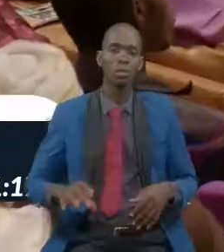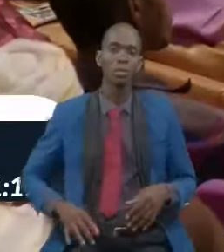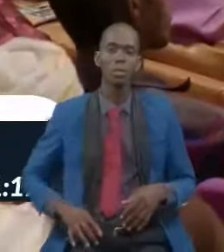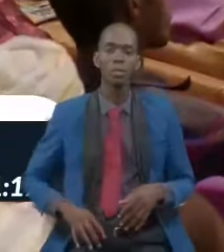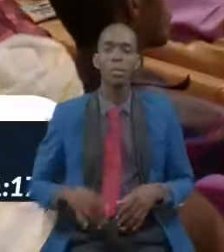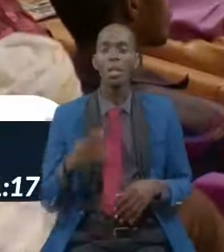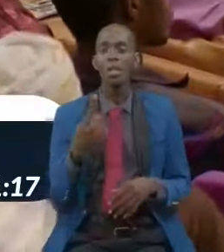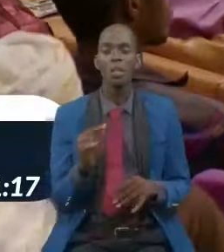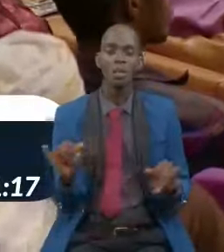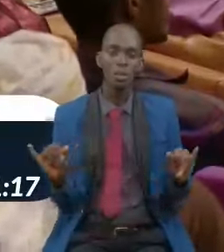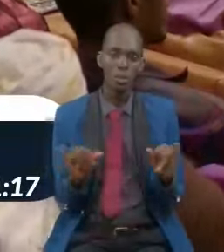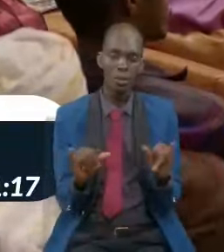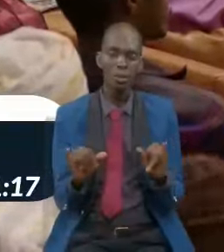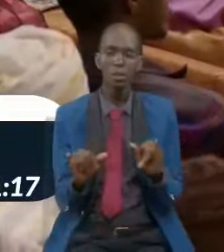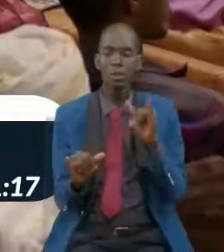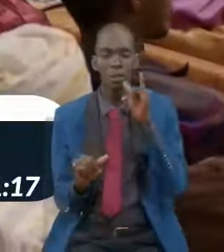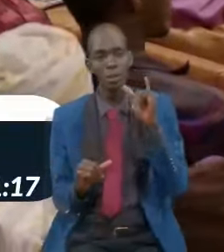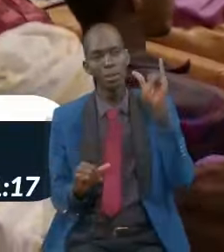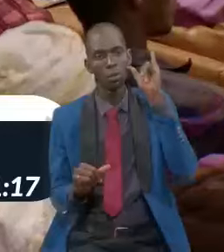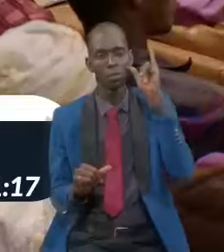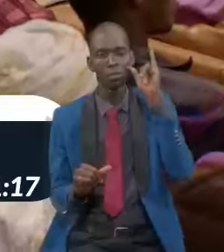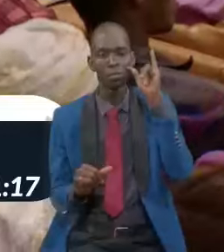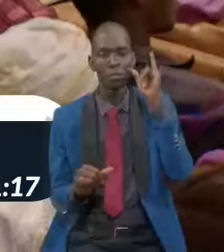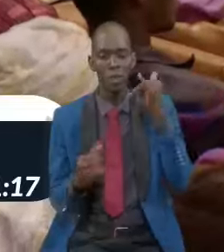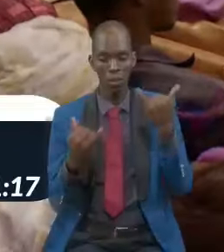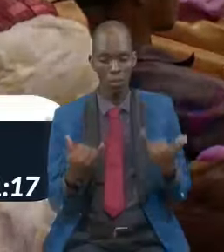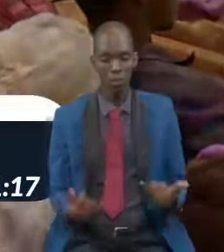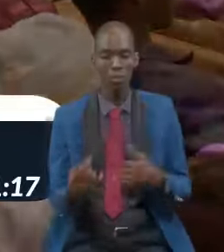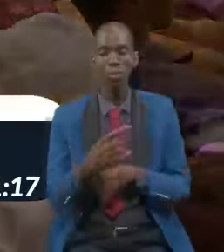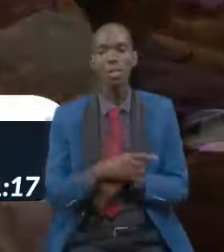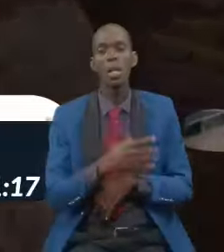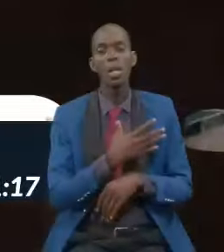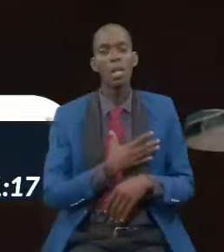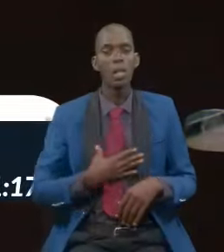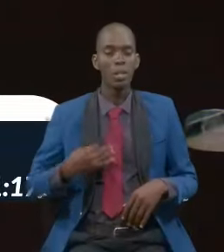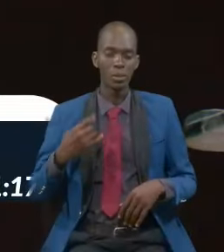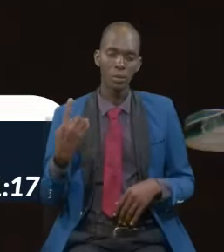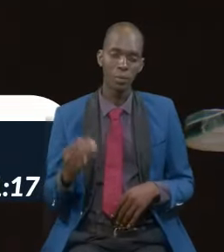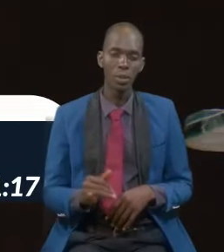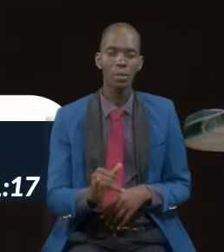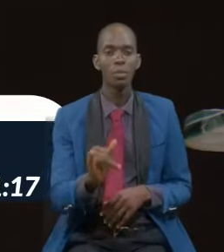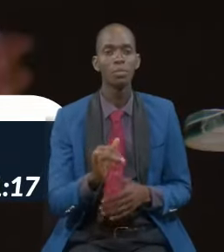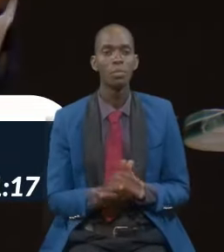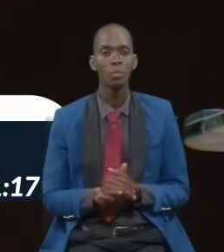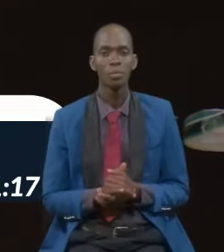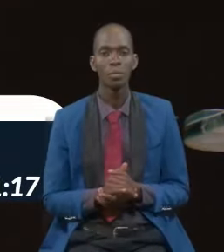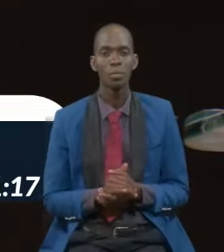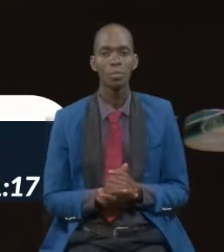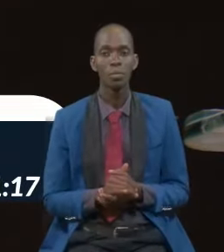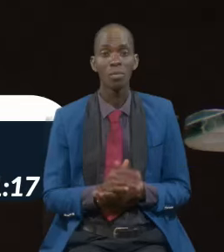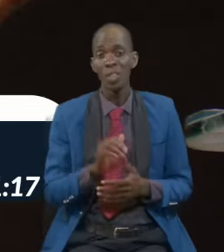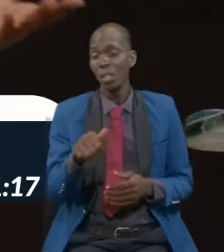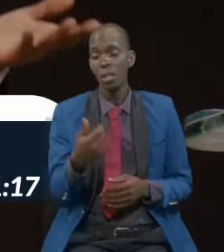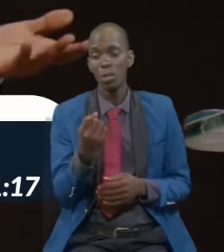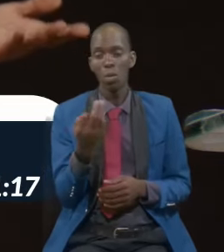the same yesterday, today, and forever. Any of the